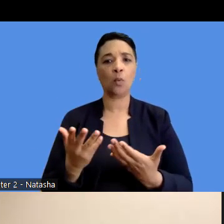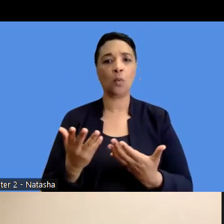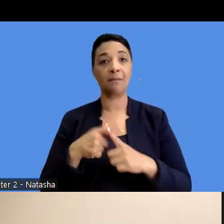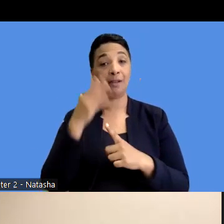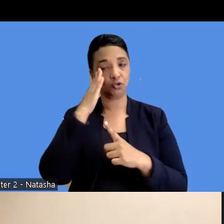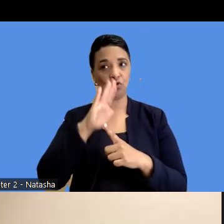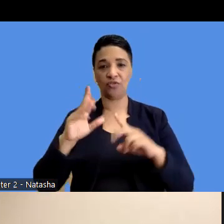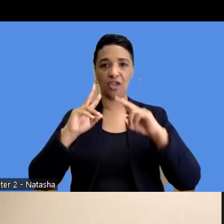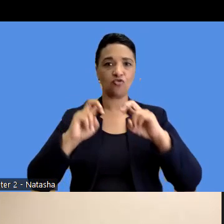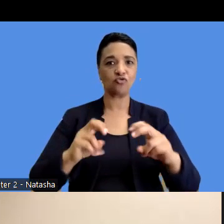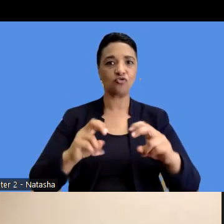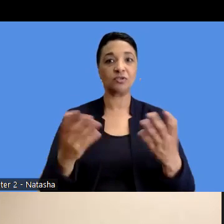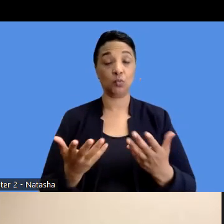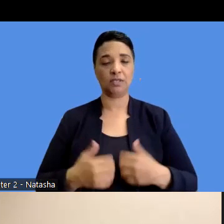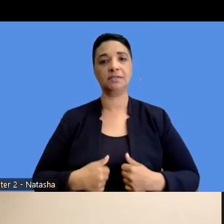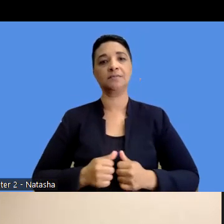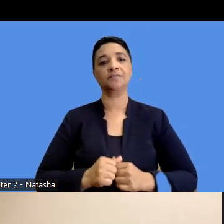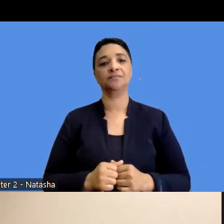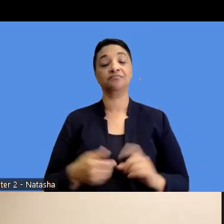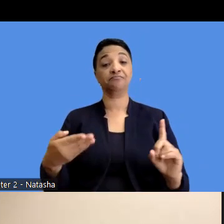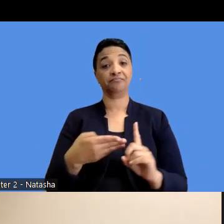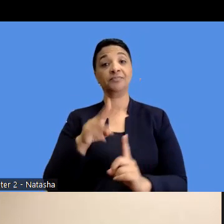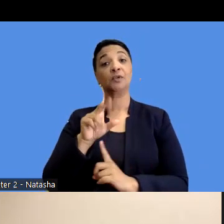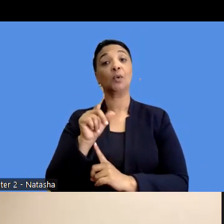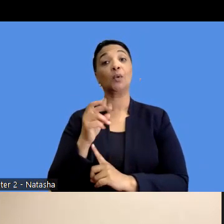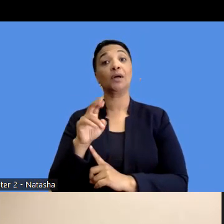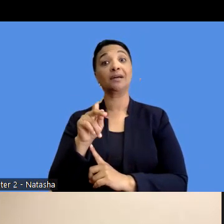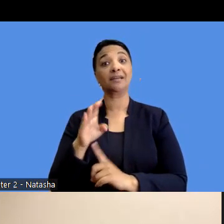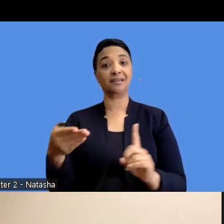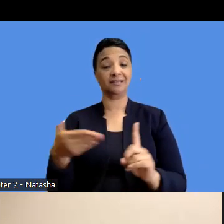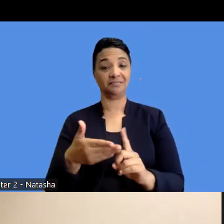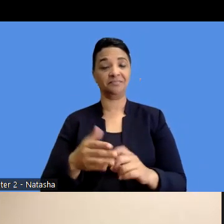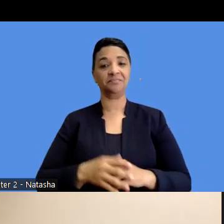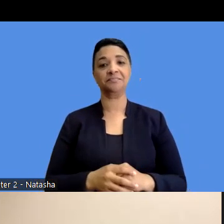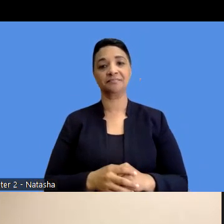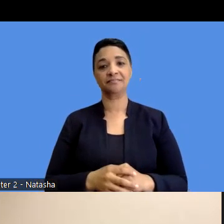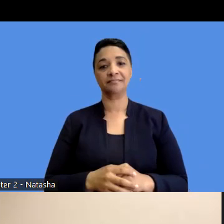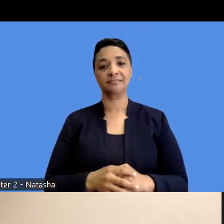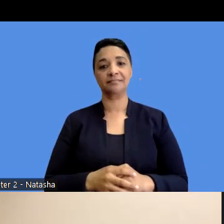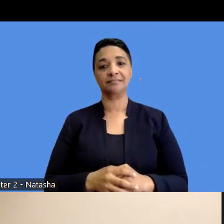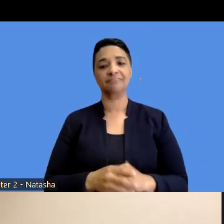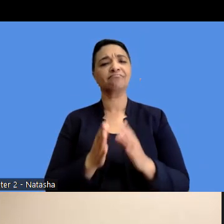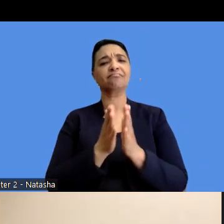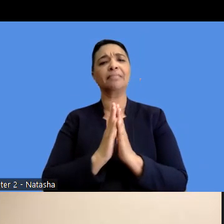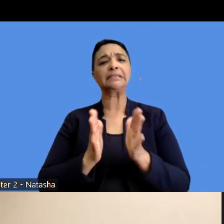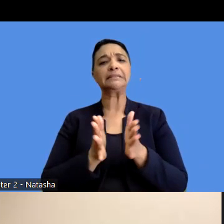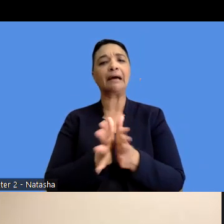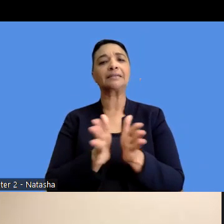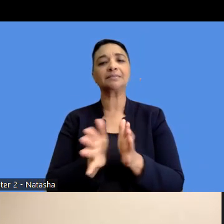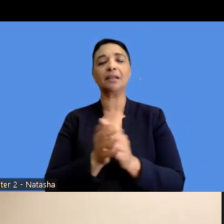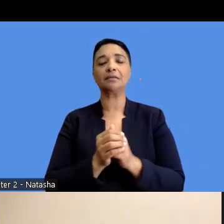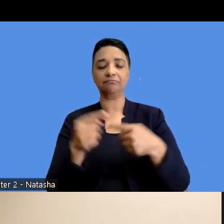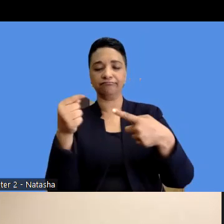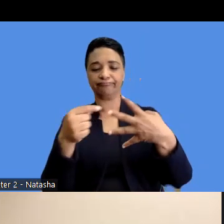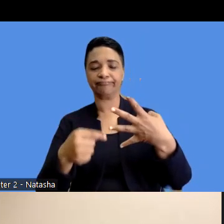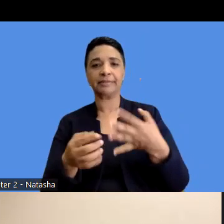have conducted. Orik, could you kindly share with us the key finding